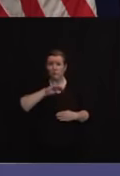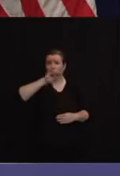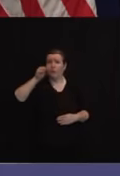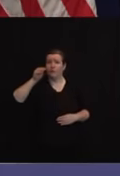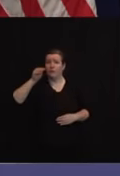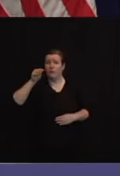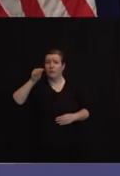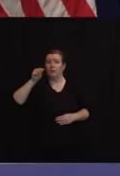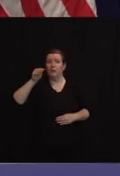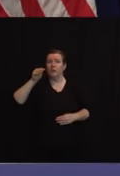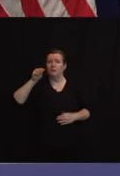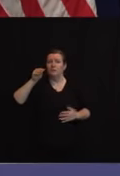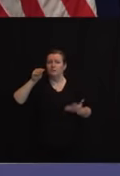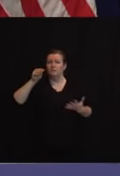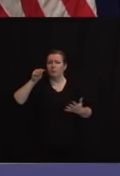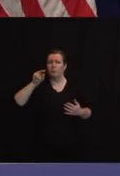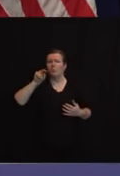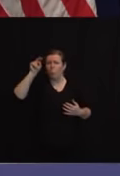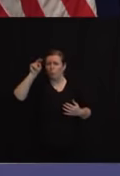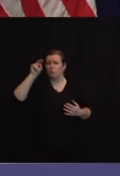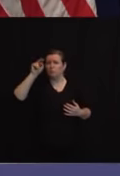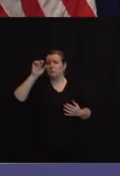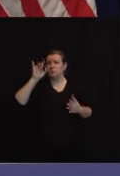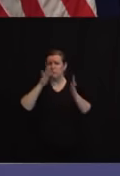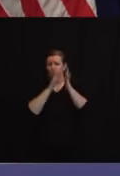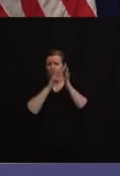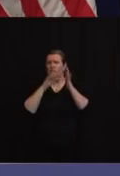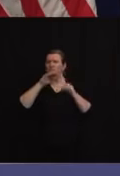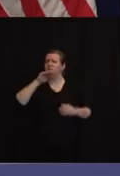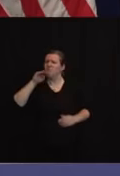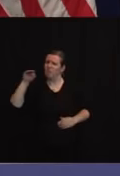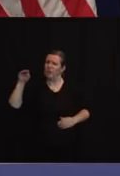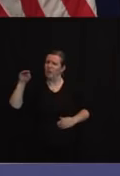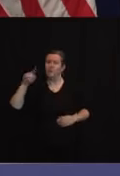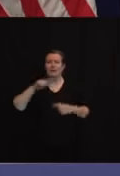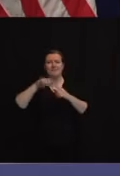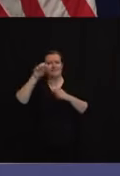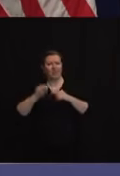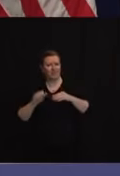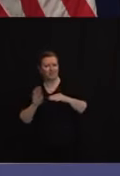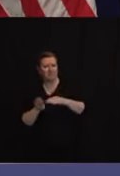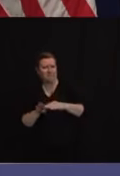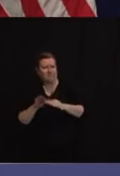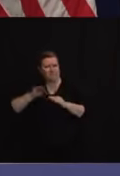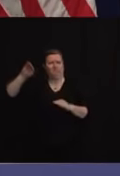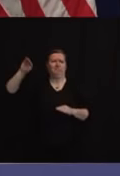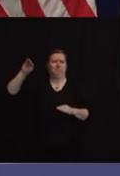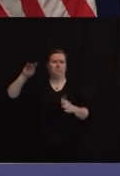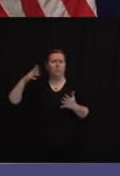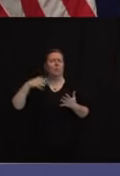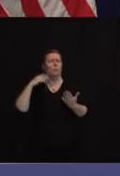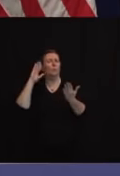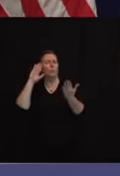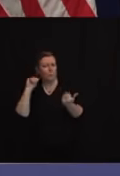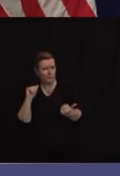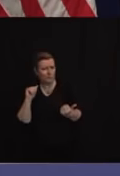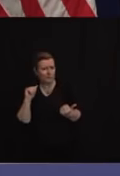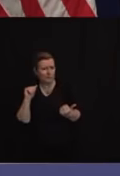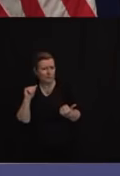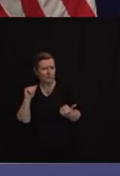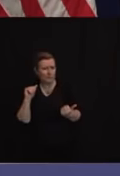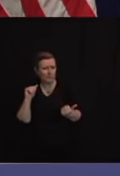to down north central. It's up in the south, which is what we expected, number one. But number two, the numbers of cases